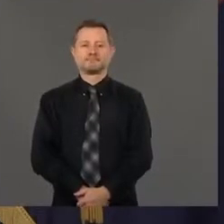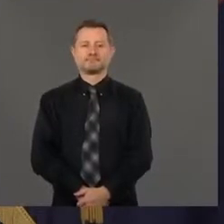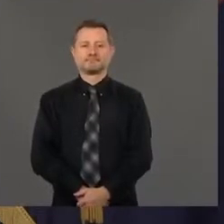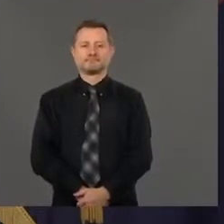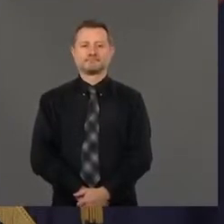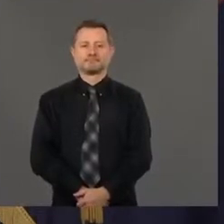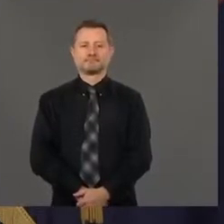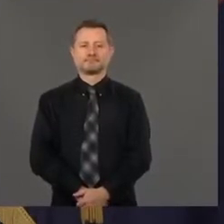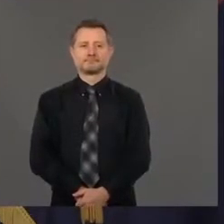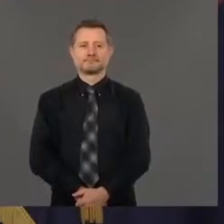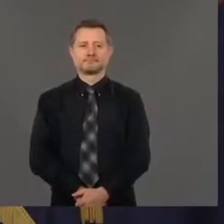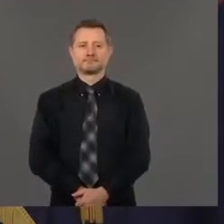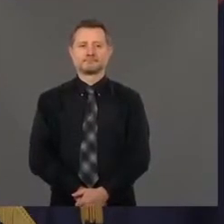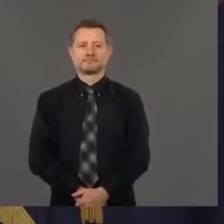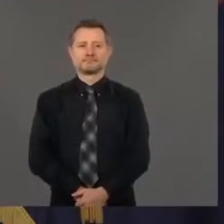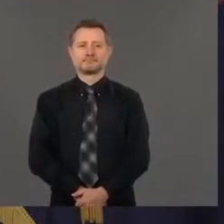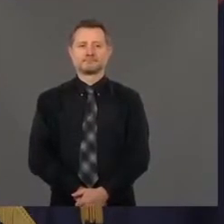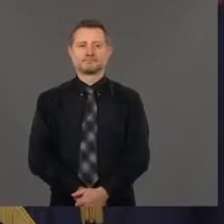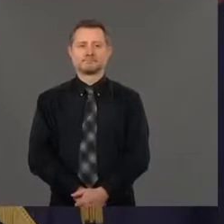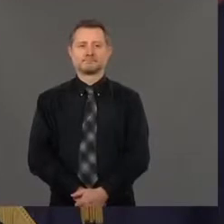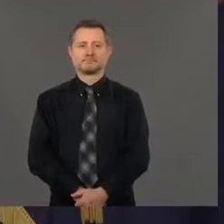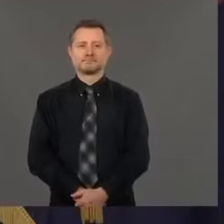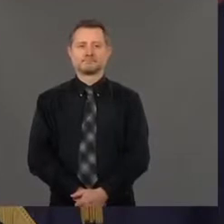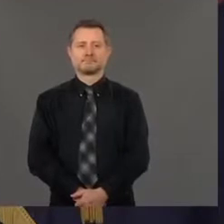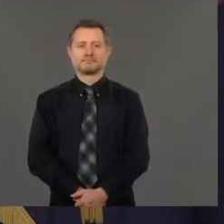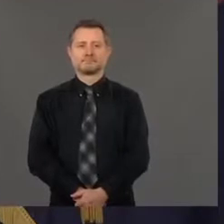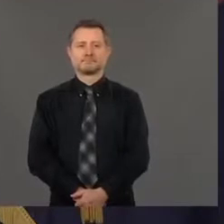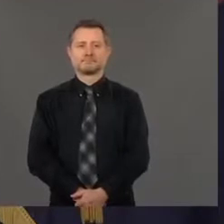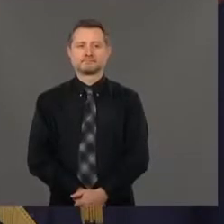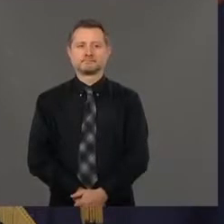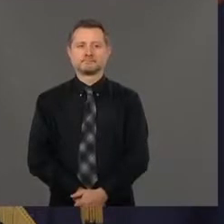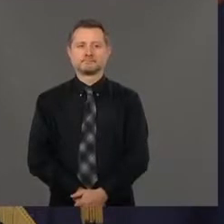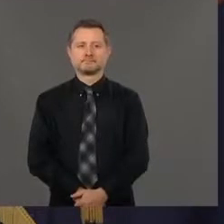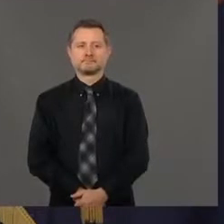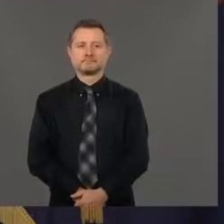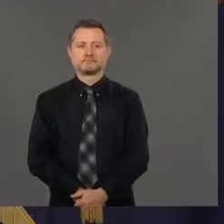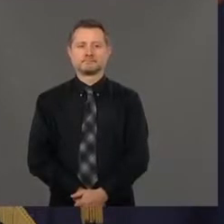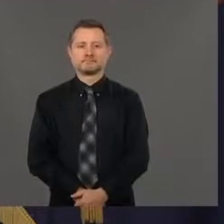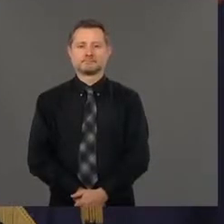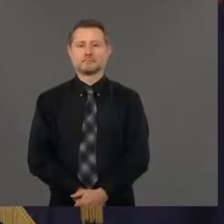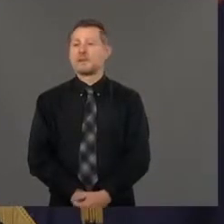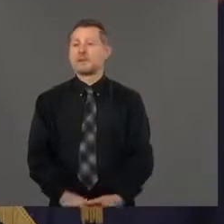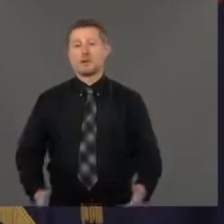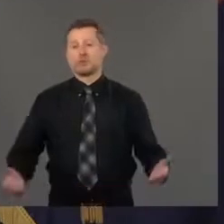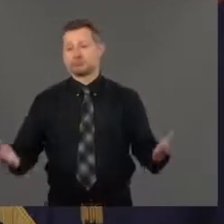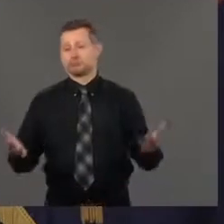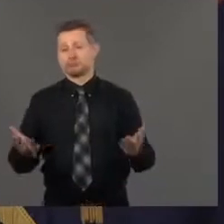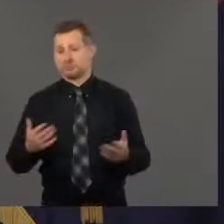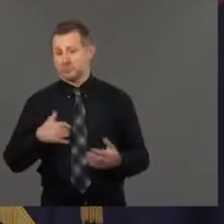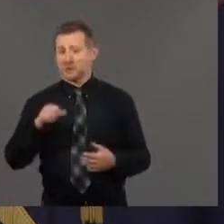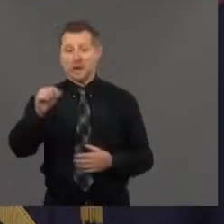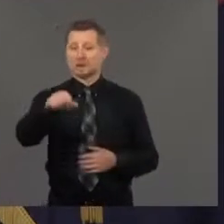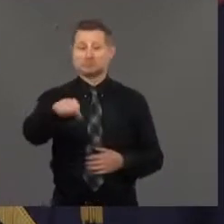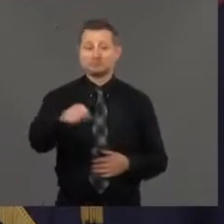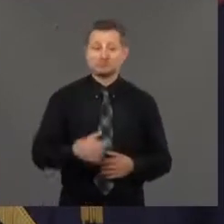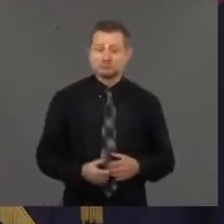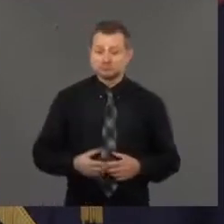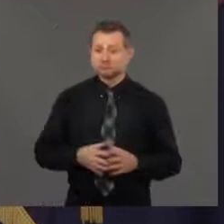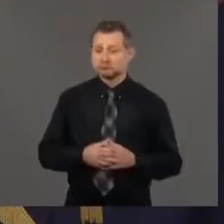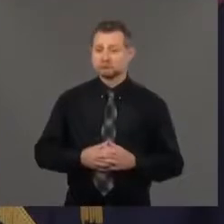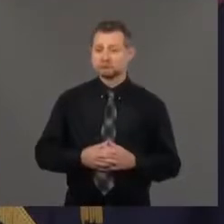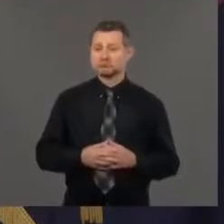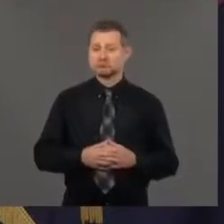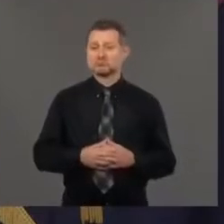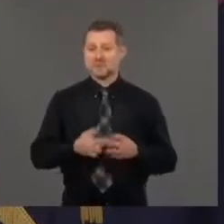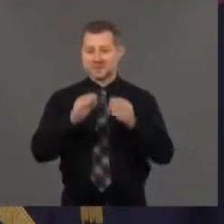and maybe Jim wants to weigh in on this, might that be an alarm bell right there? yeah, well, look, yes, you can follow the